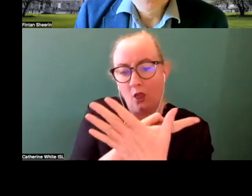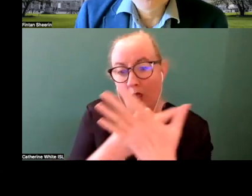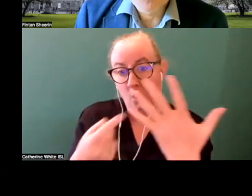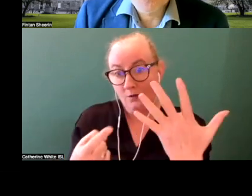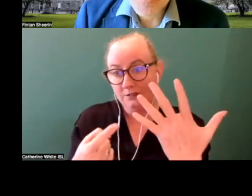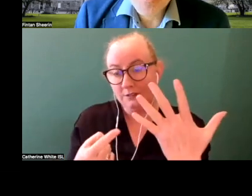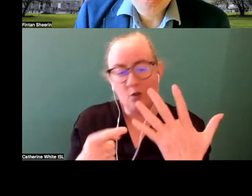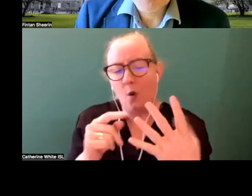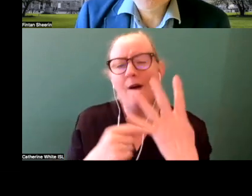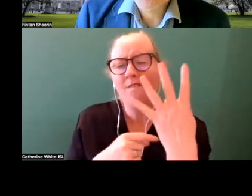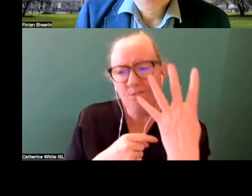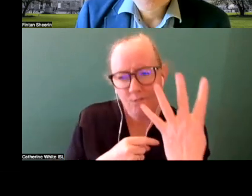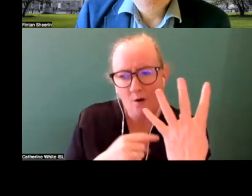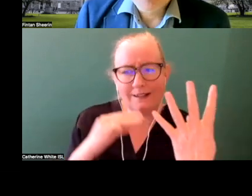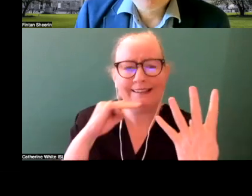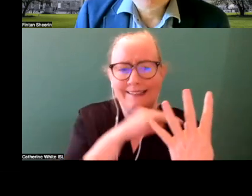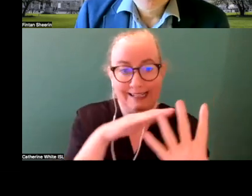well, four of these key areas,